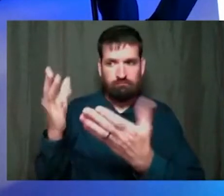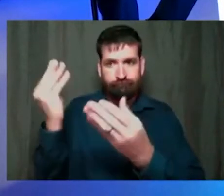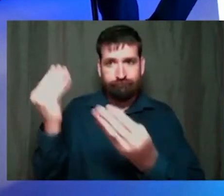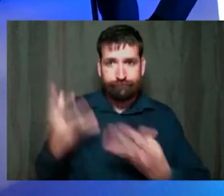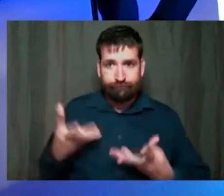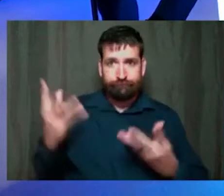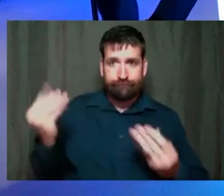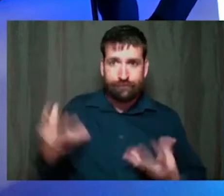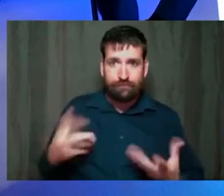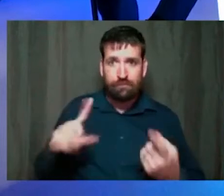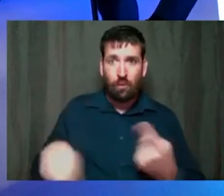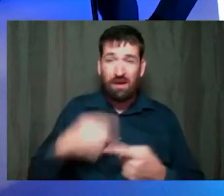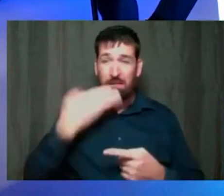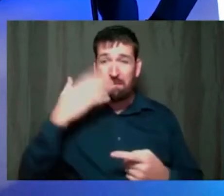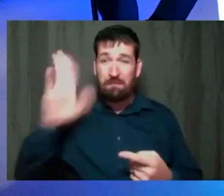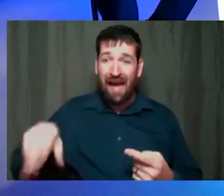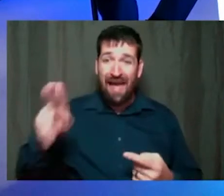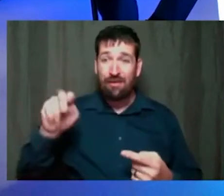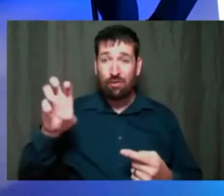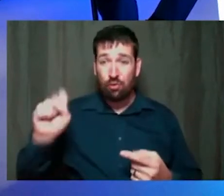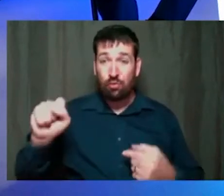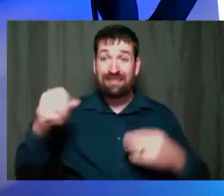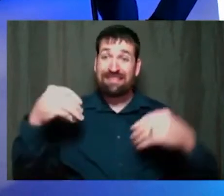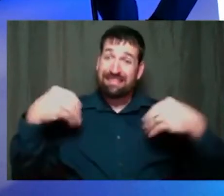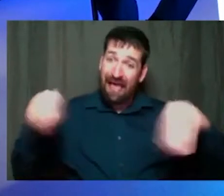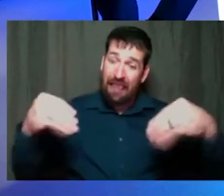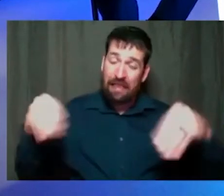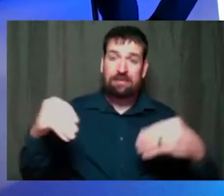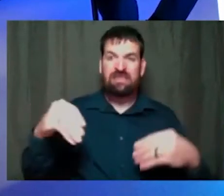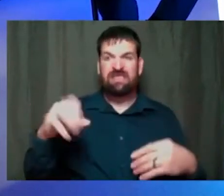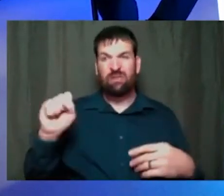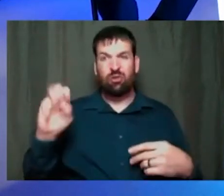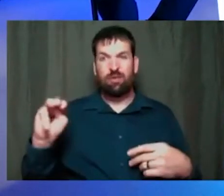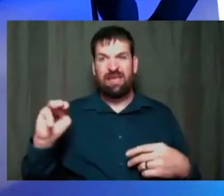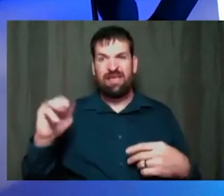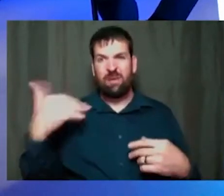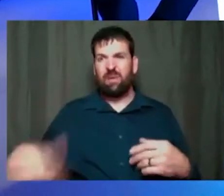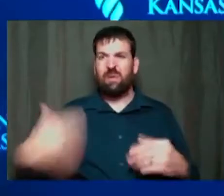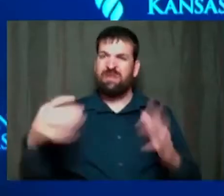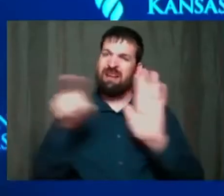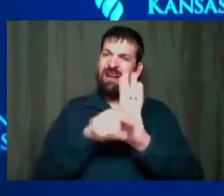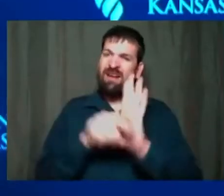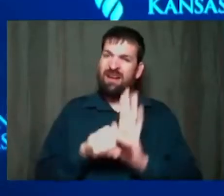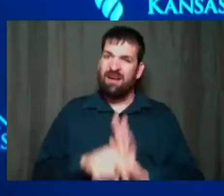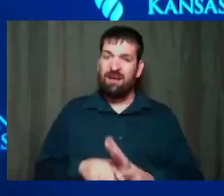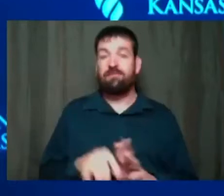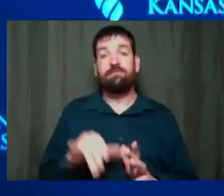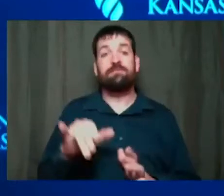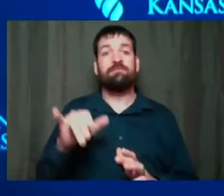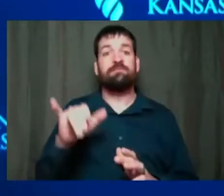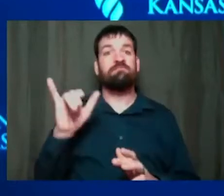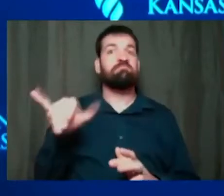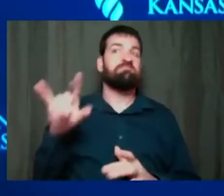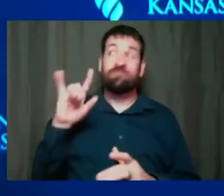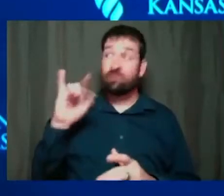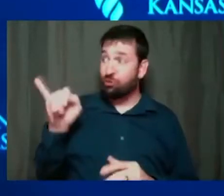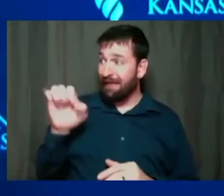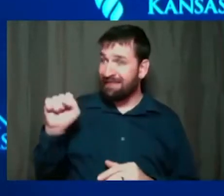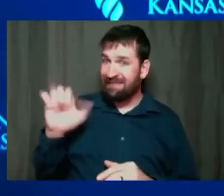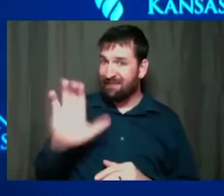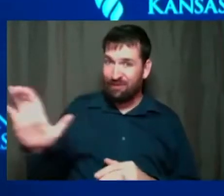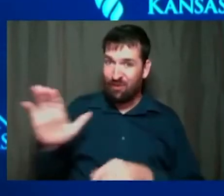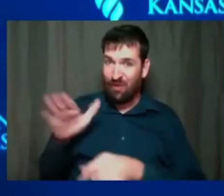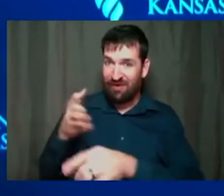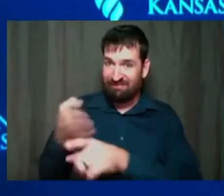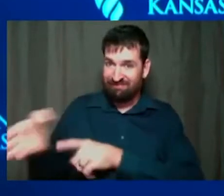TV newscasts are bleak and social media is what it is, as you've said, is what it is? And Jess, this is your area. What do you think? I'm telling you, I know.